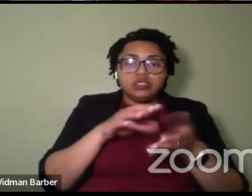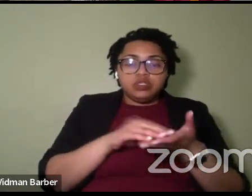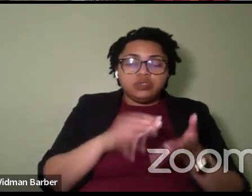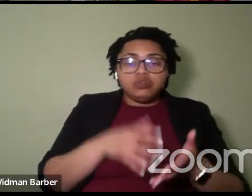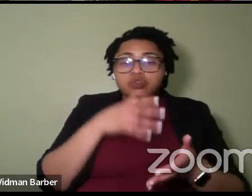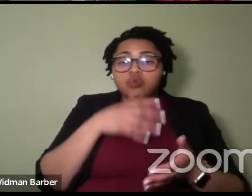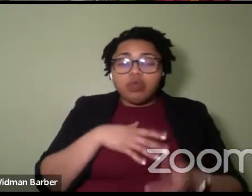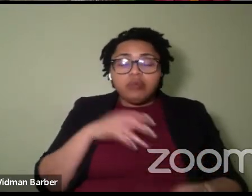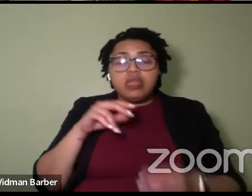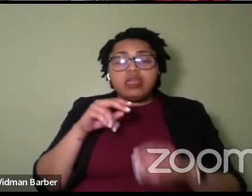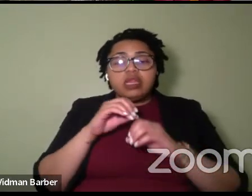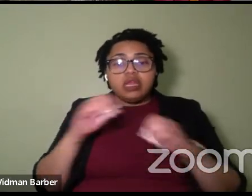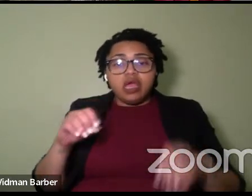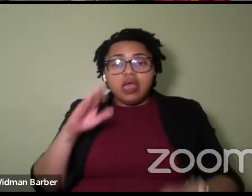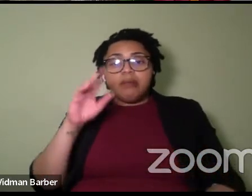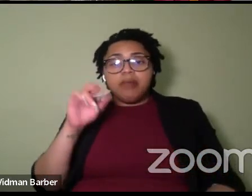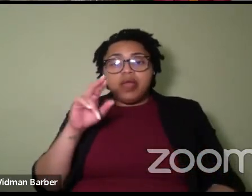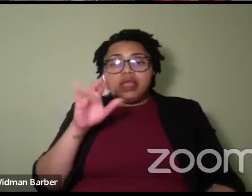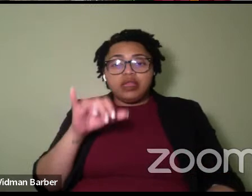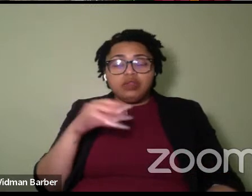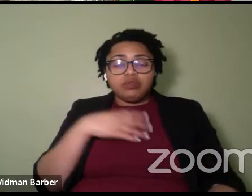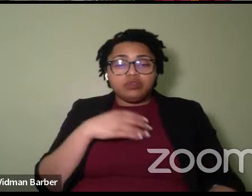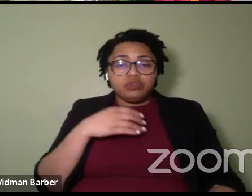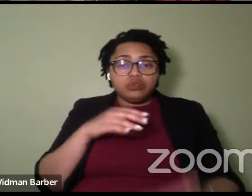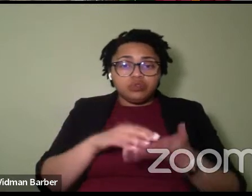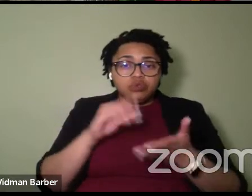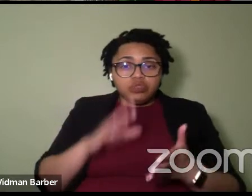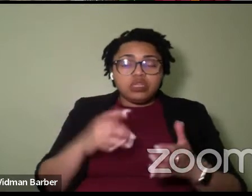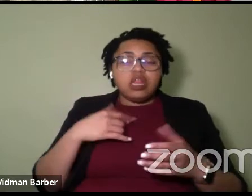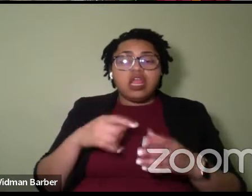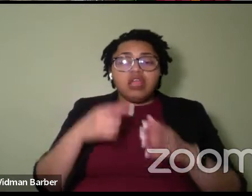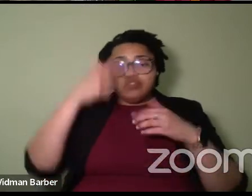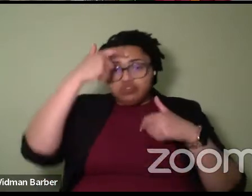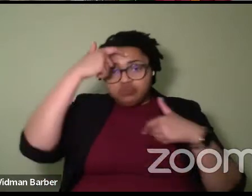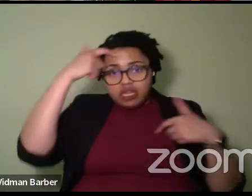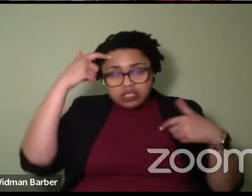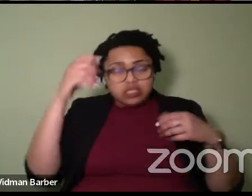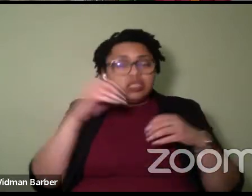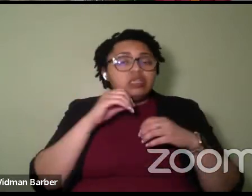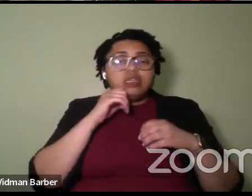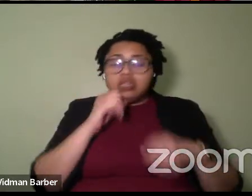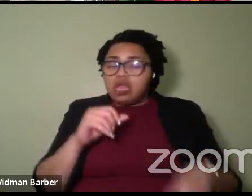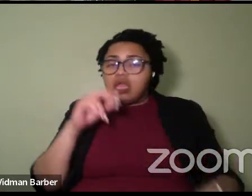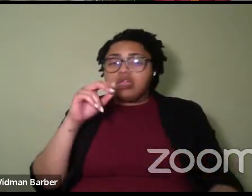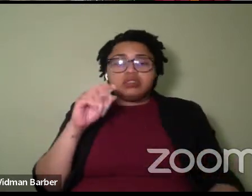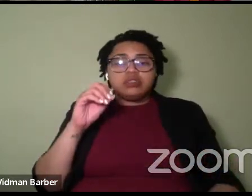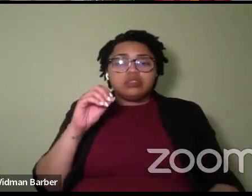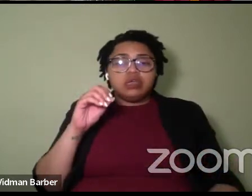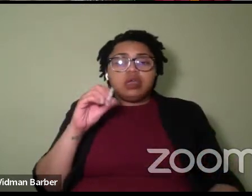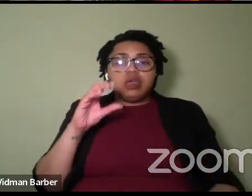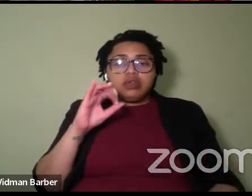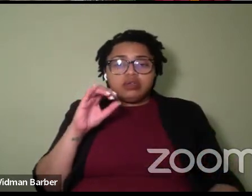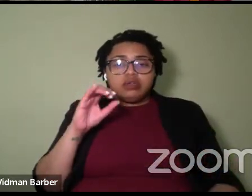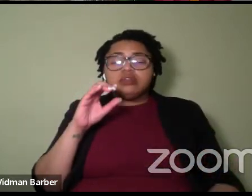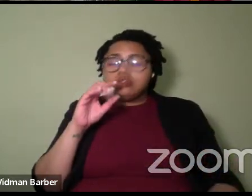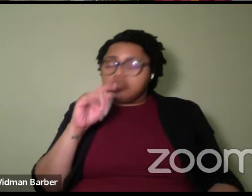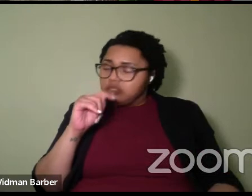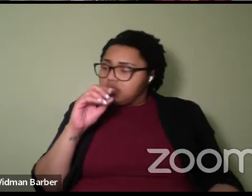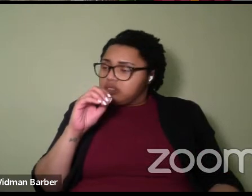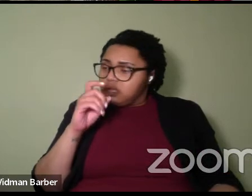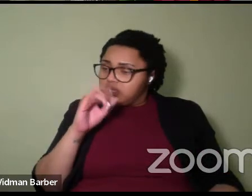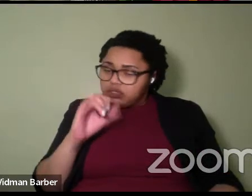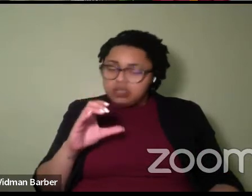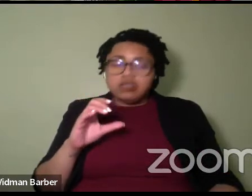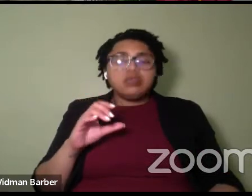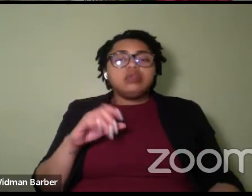tragic, toxic stories to tell about getting their degree can't be okay with us anymore. And so I agree with you. It's a real